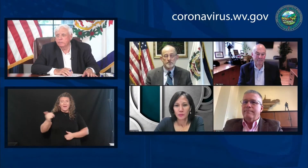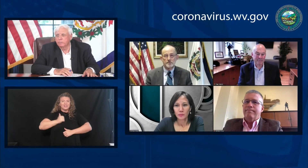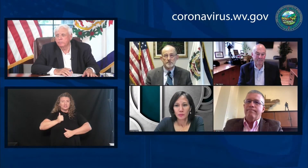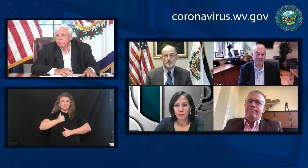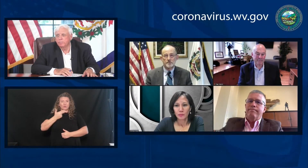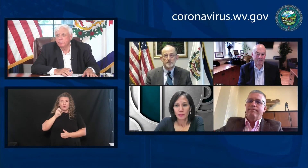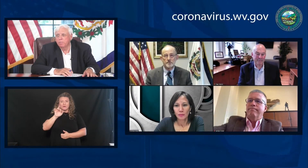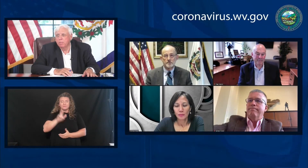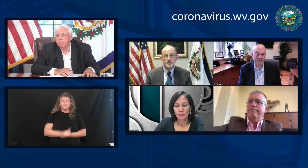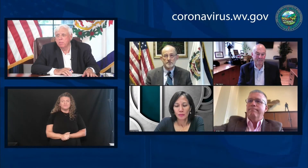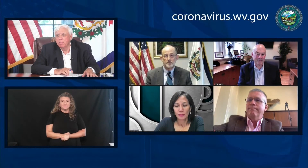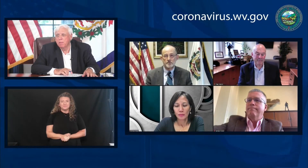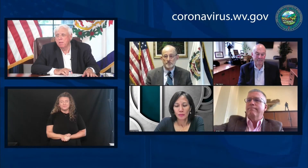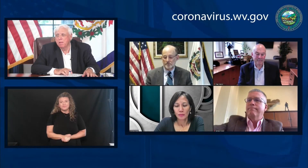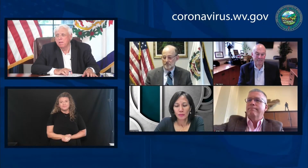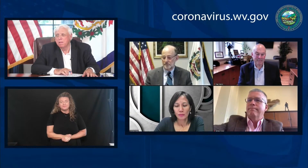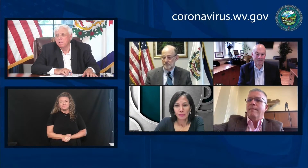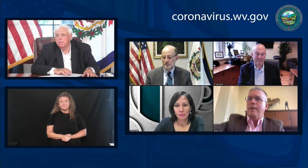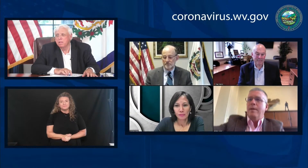that,